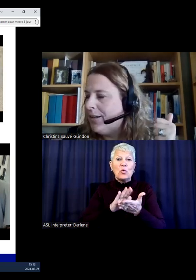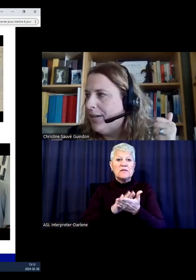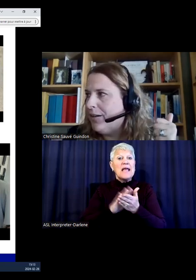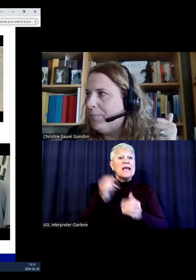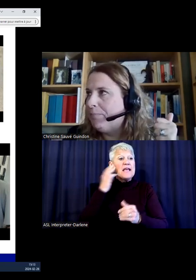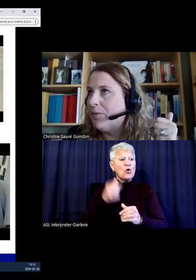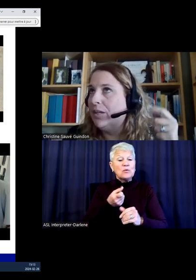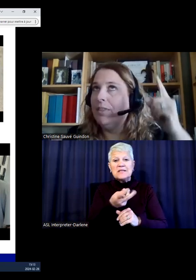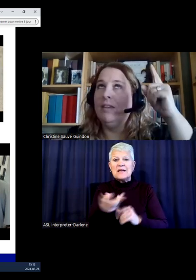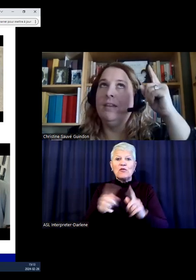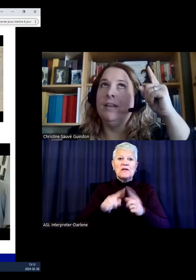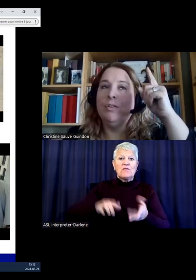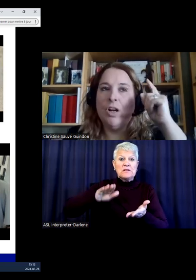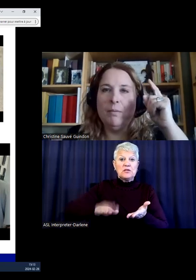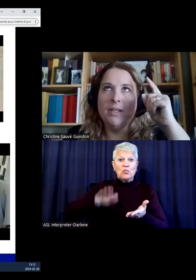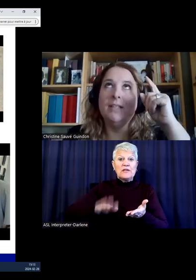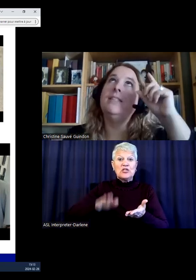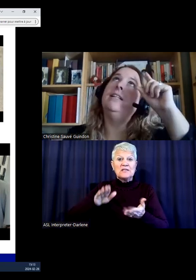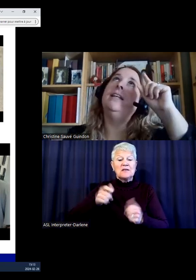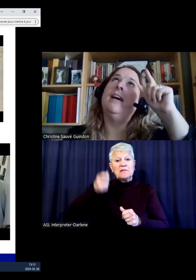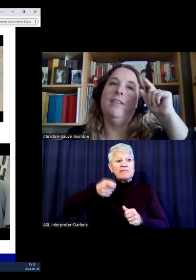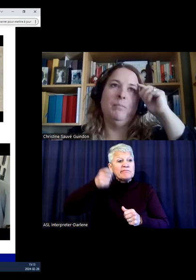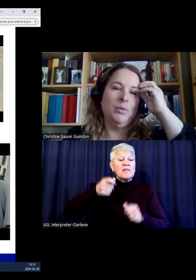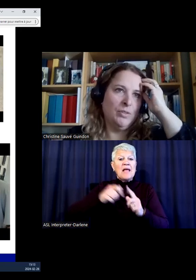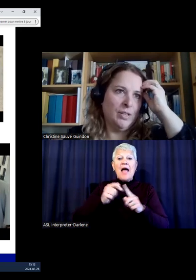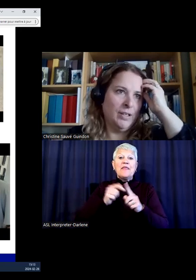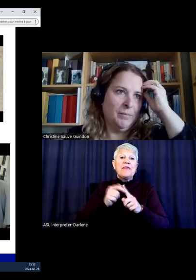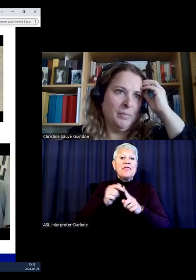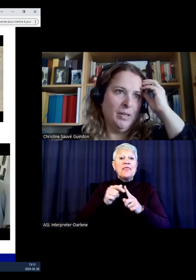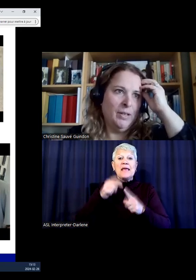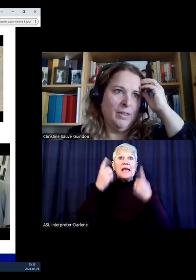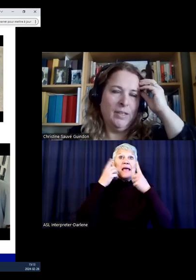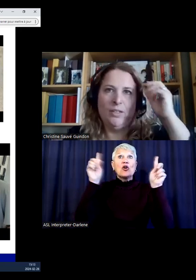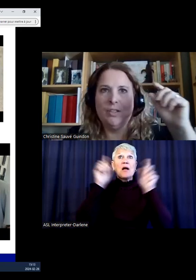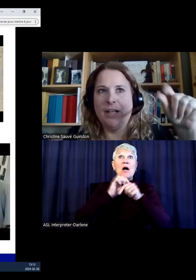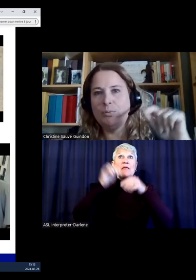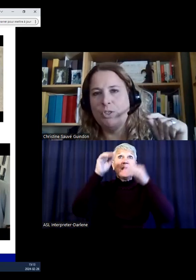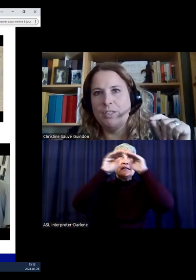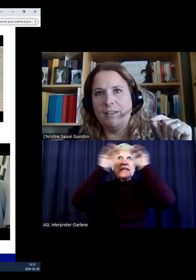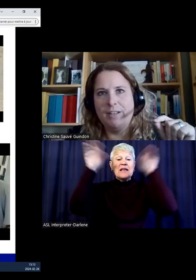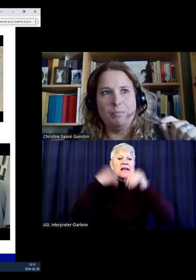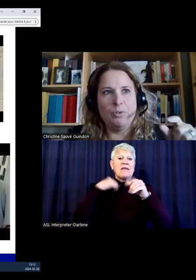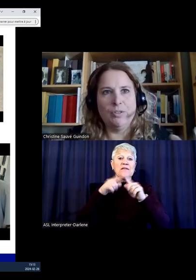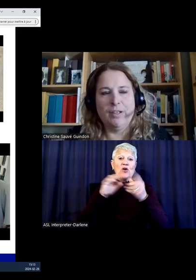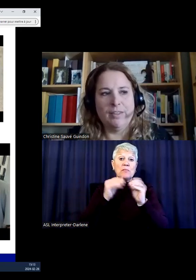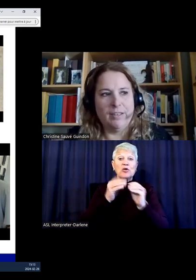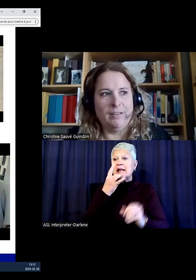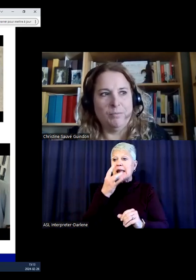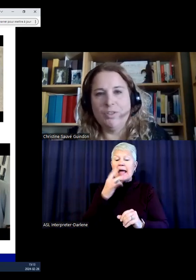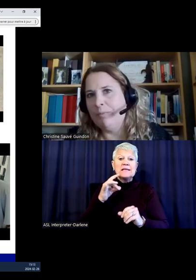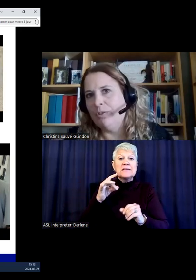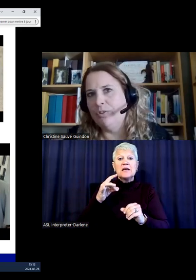and the intercoms on the ceiling have numbers. These light switches have numbers.